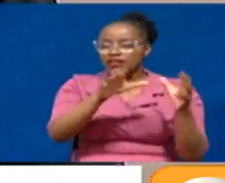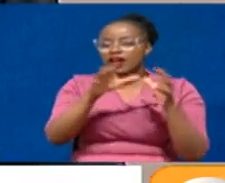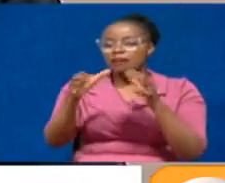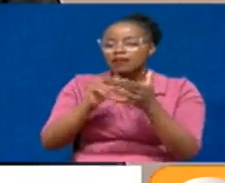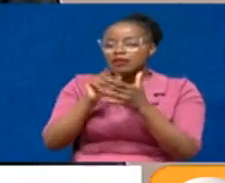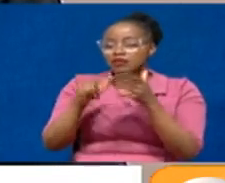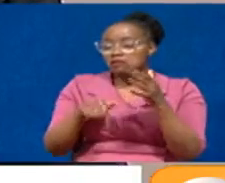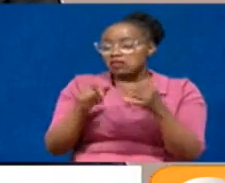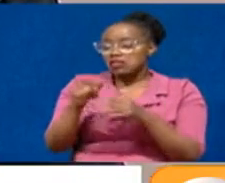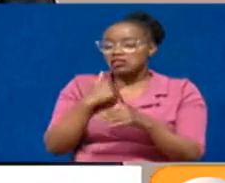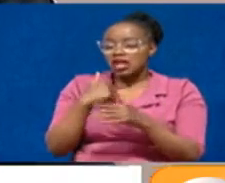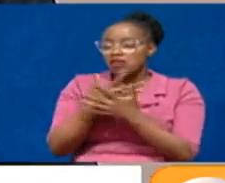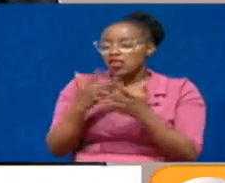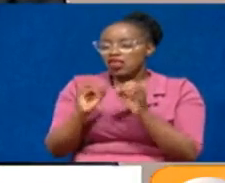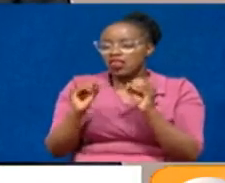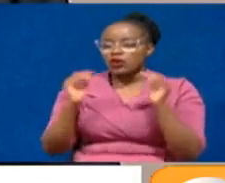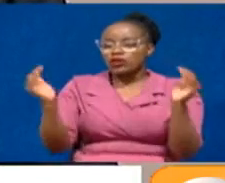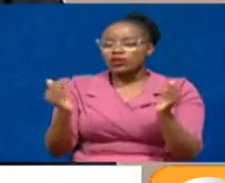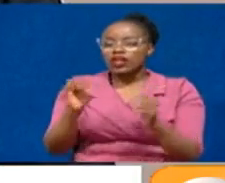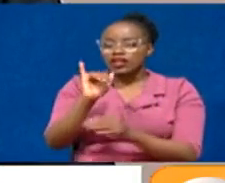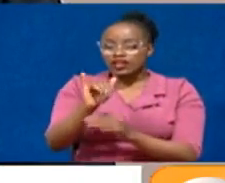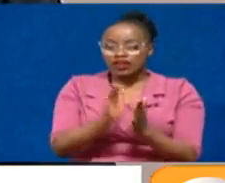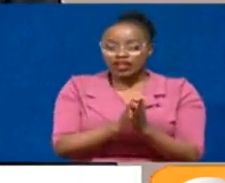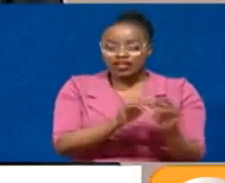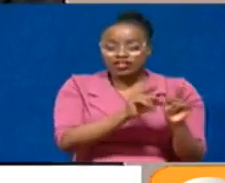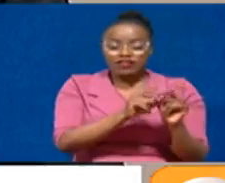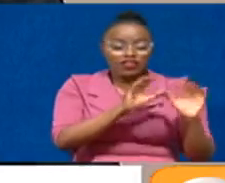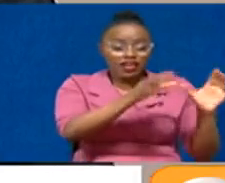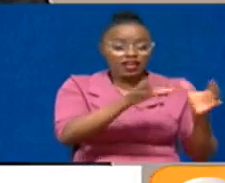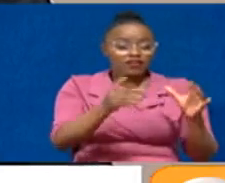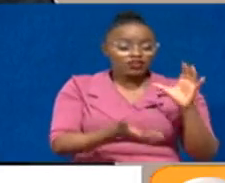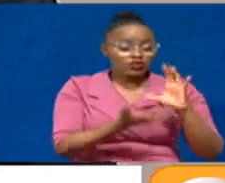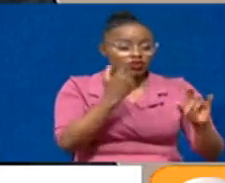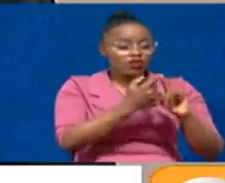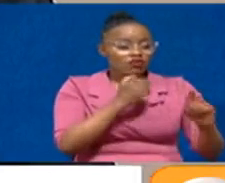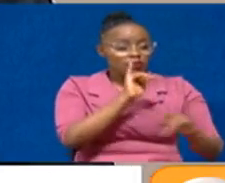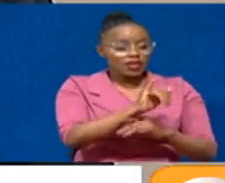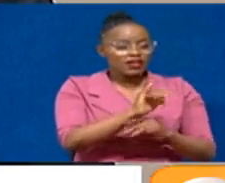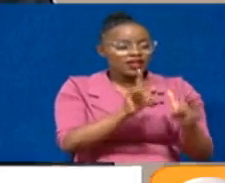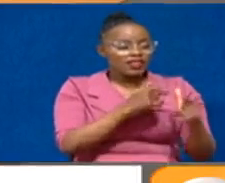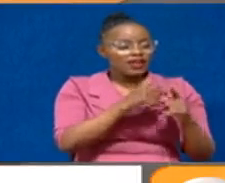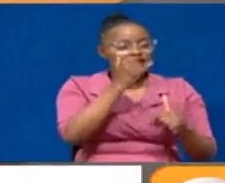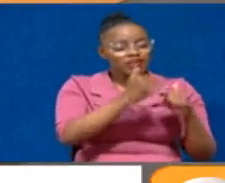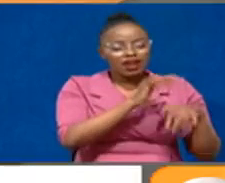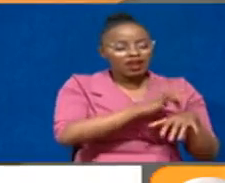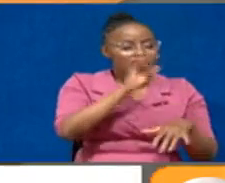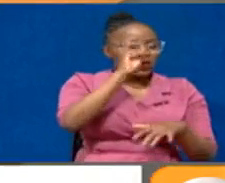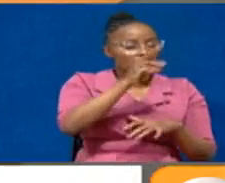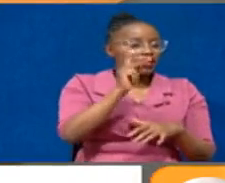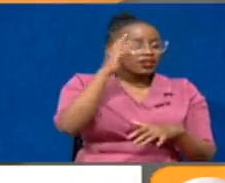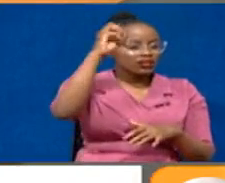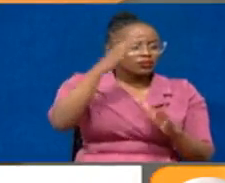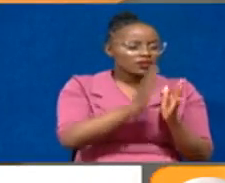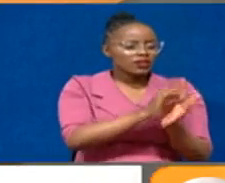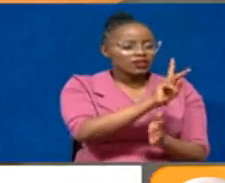me, there's no threat. We need to encourage that. And yet, if these companies are removed from the grid, won't that eventually affect Kenya Power